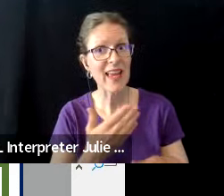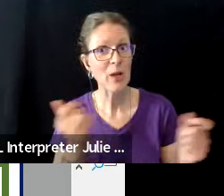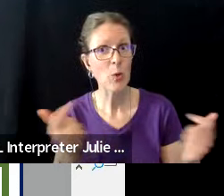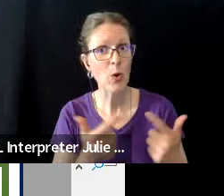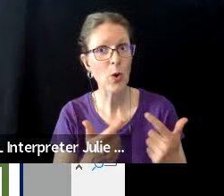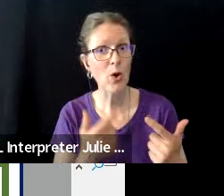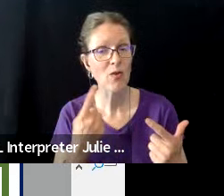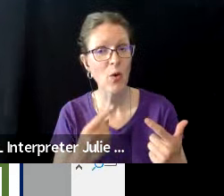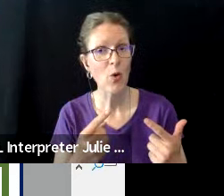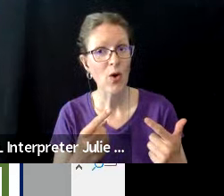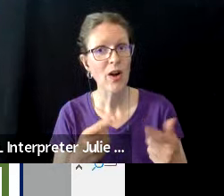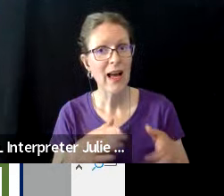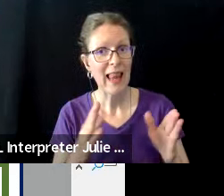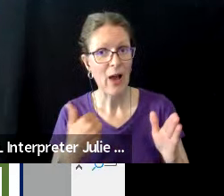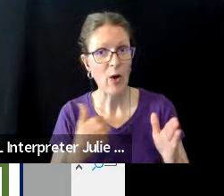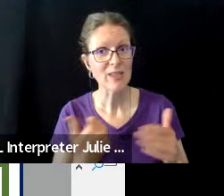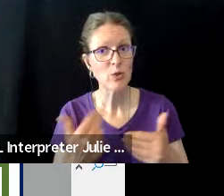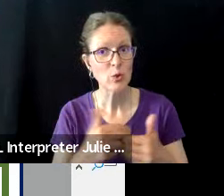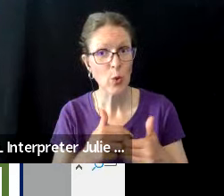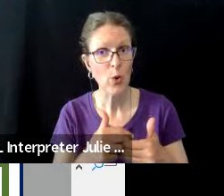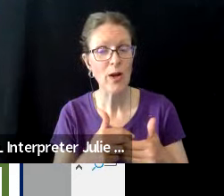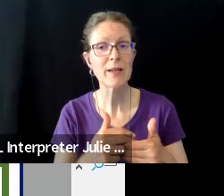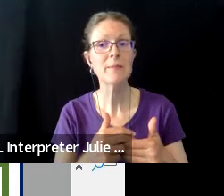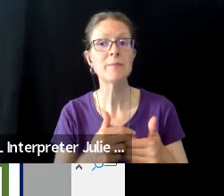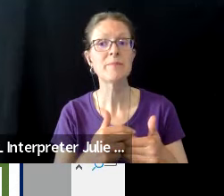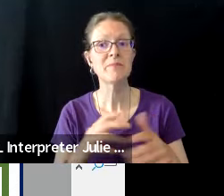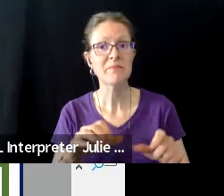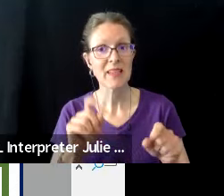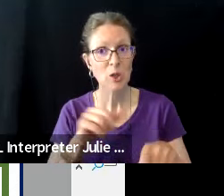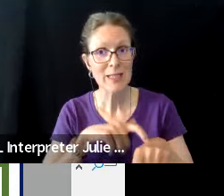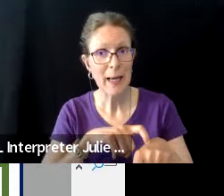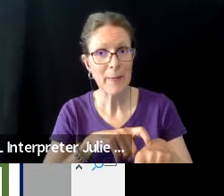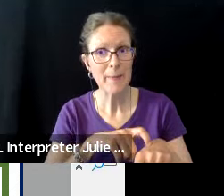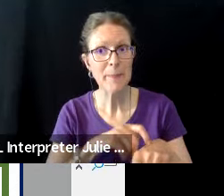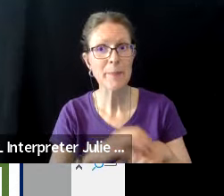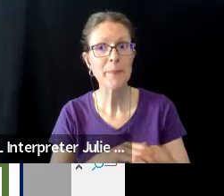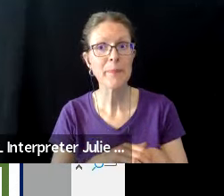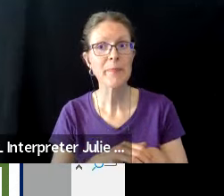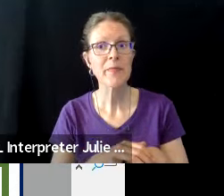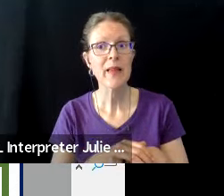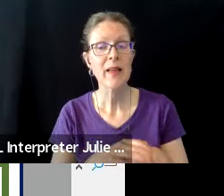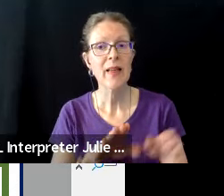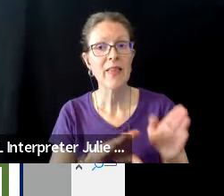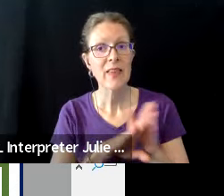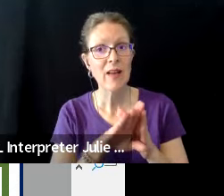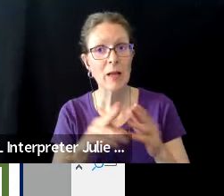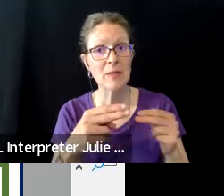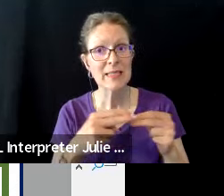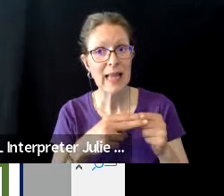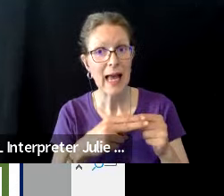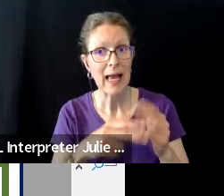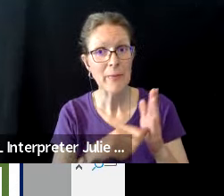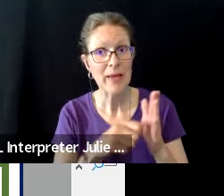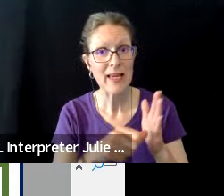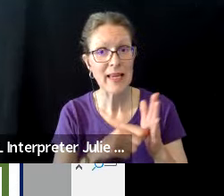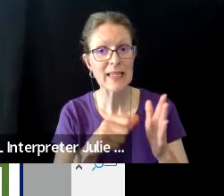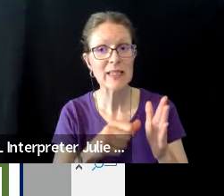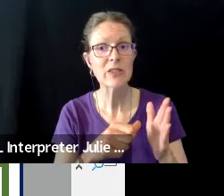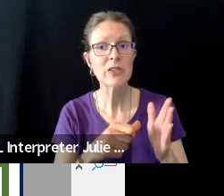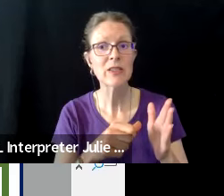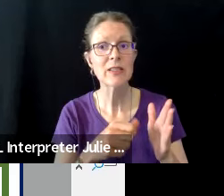for allowing us to join you this evening and taking the time. And you know, the development slide page said